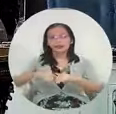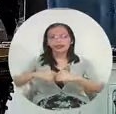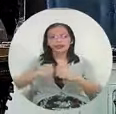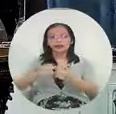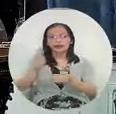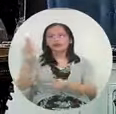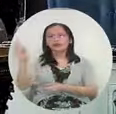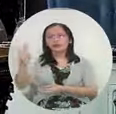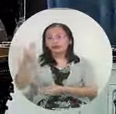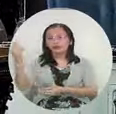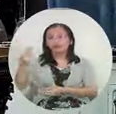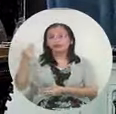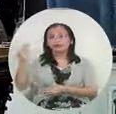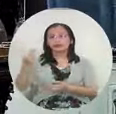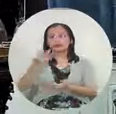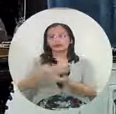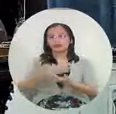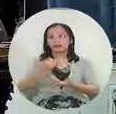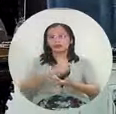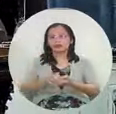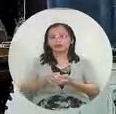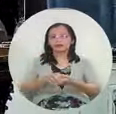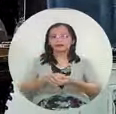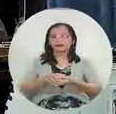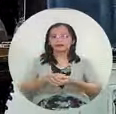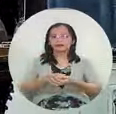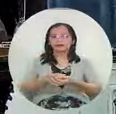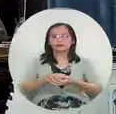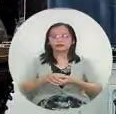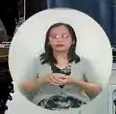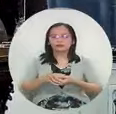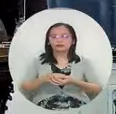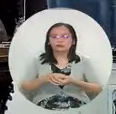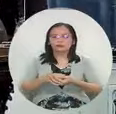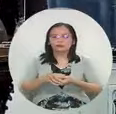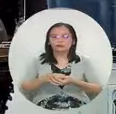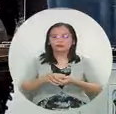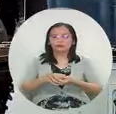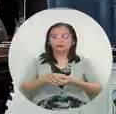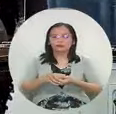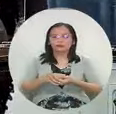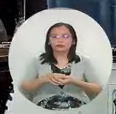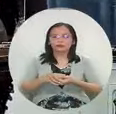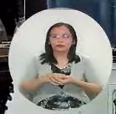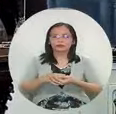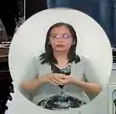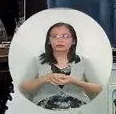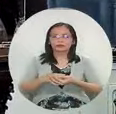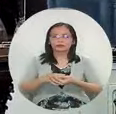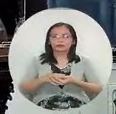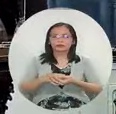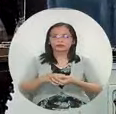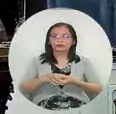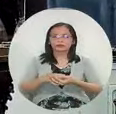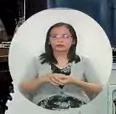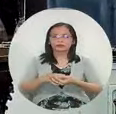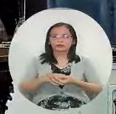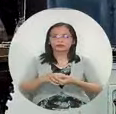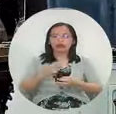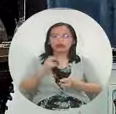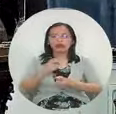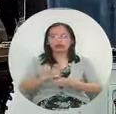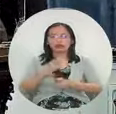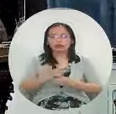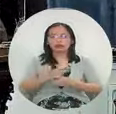We'll get an amount of there, and they will not even mark what they did with the money. Ang lisod pagyod, ang sobra